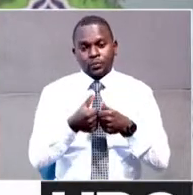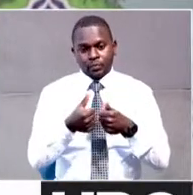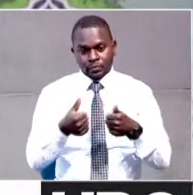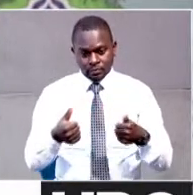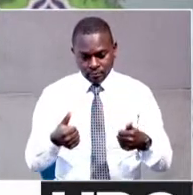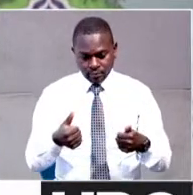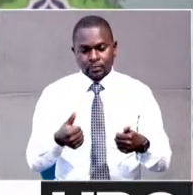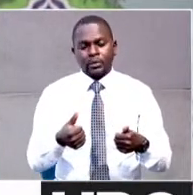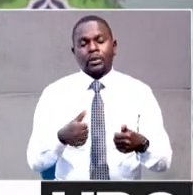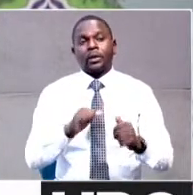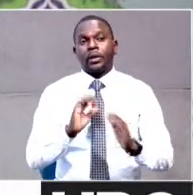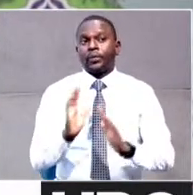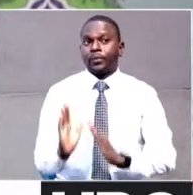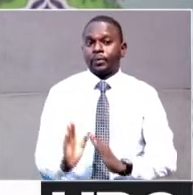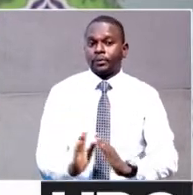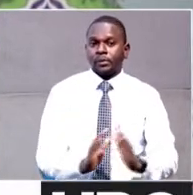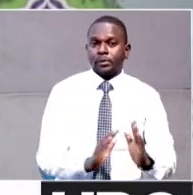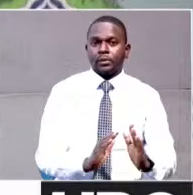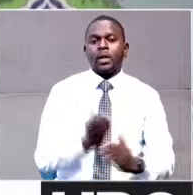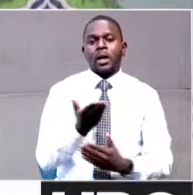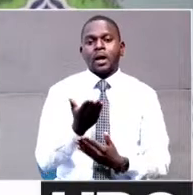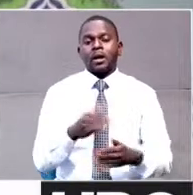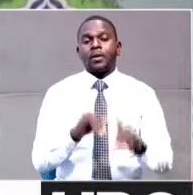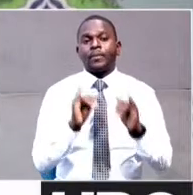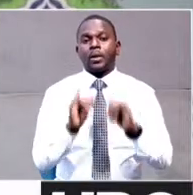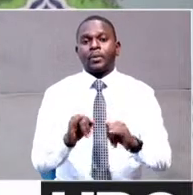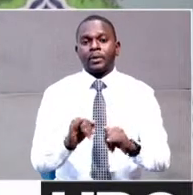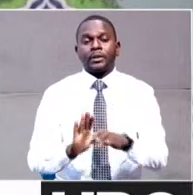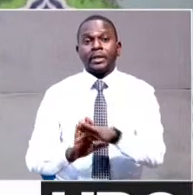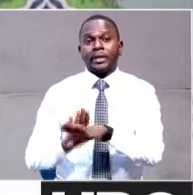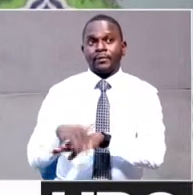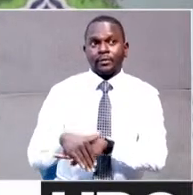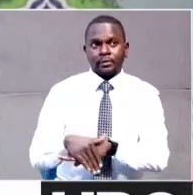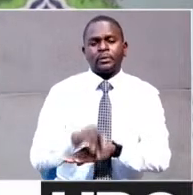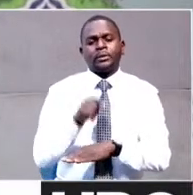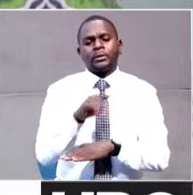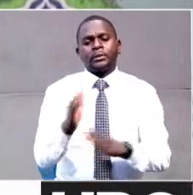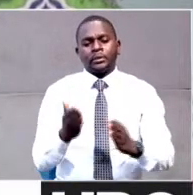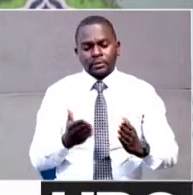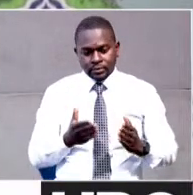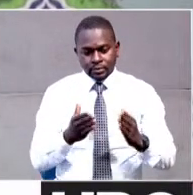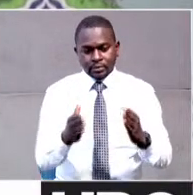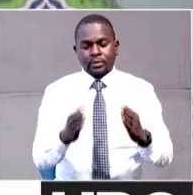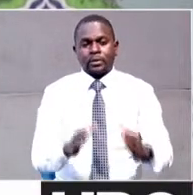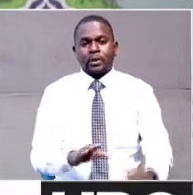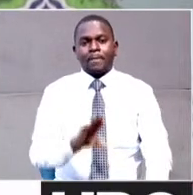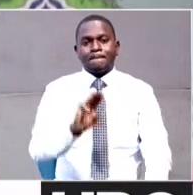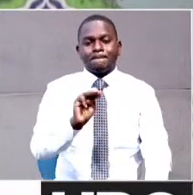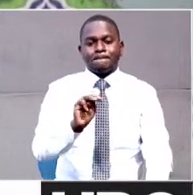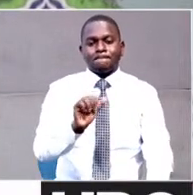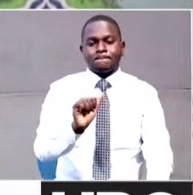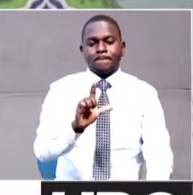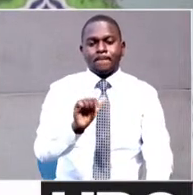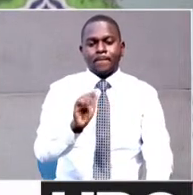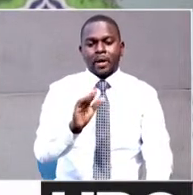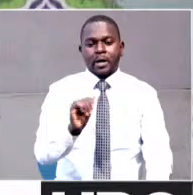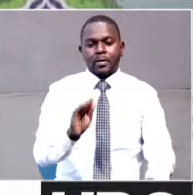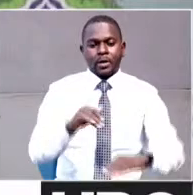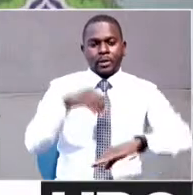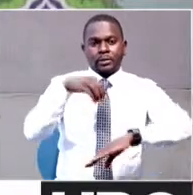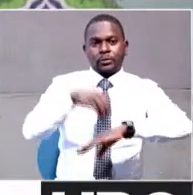And as we prepare to have permanent intervention so that this road from Malaba,